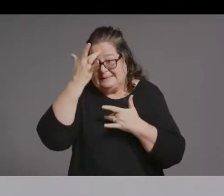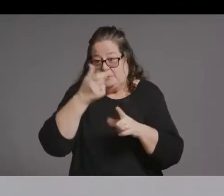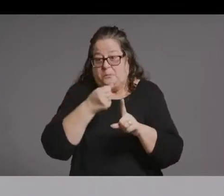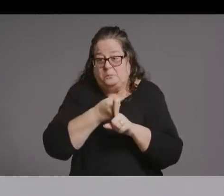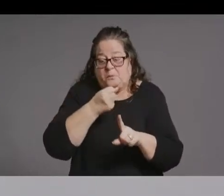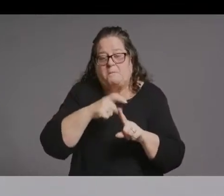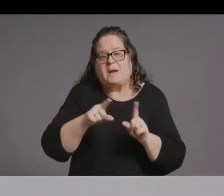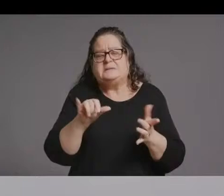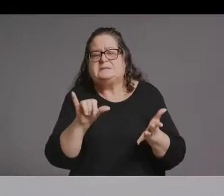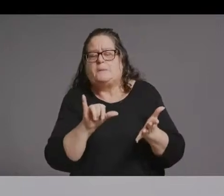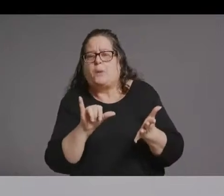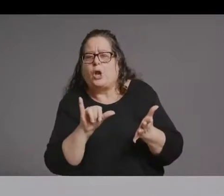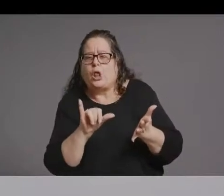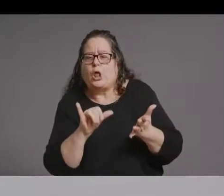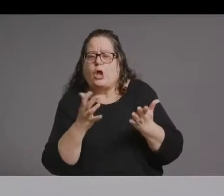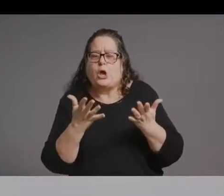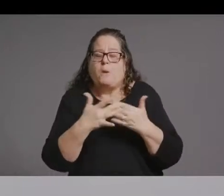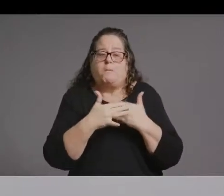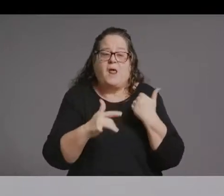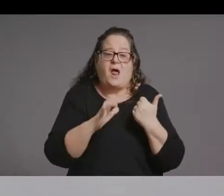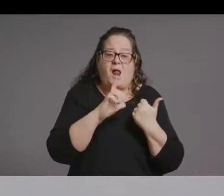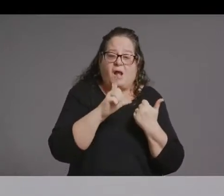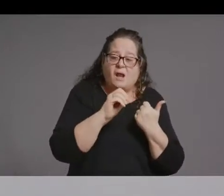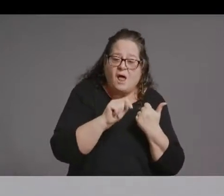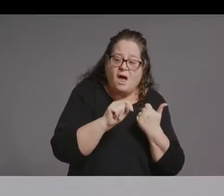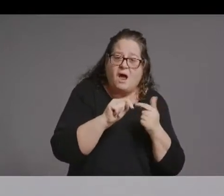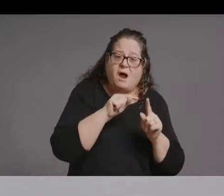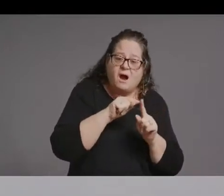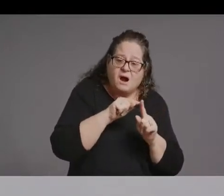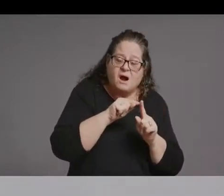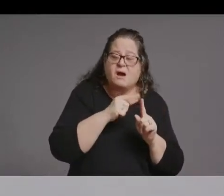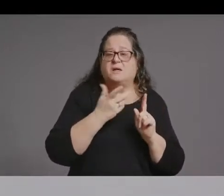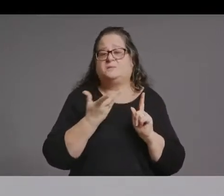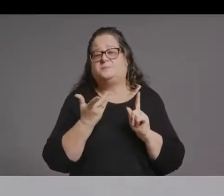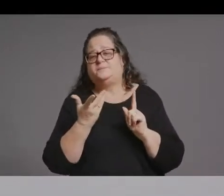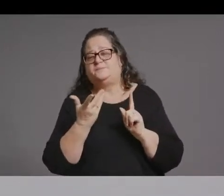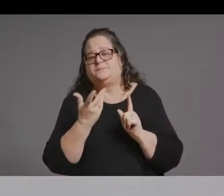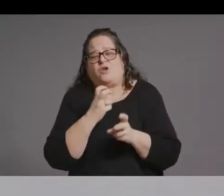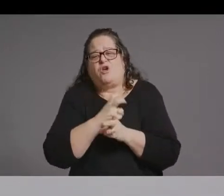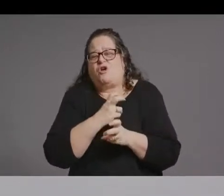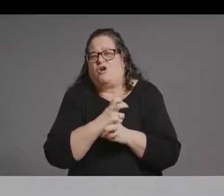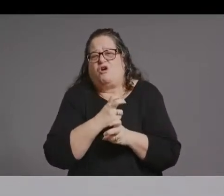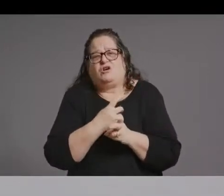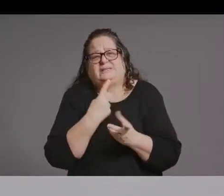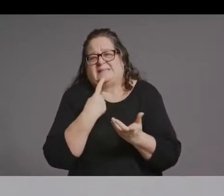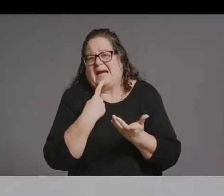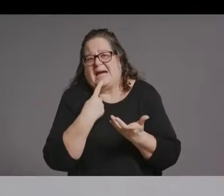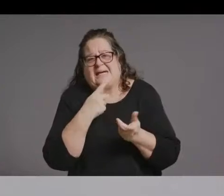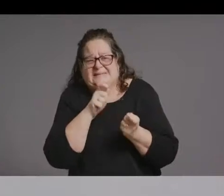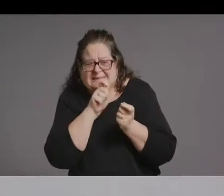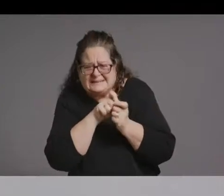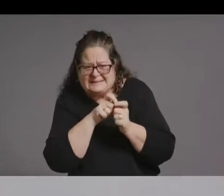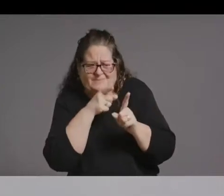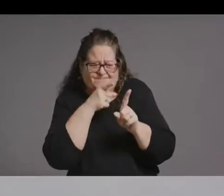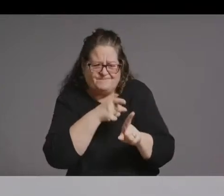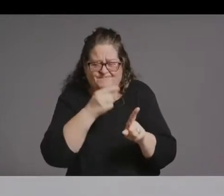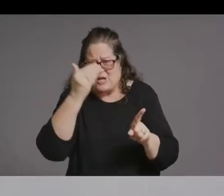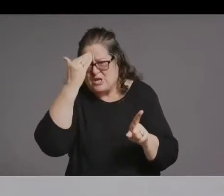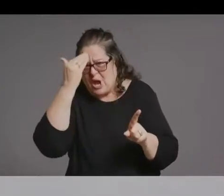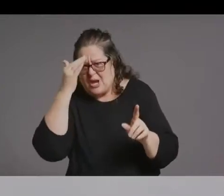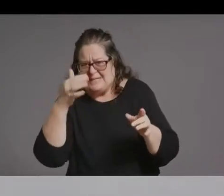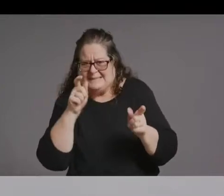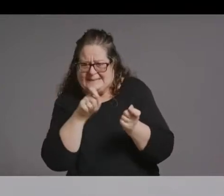the signal. So sometimes it's a little hard to tell, exactly or predict what's going to happen. But we would hope best